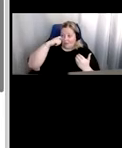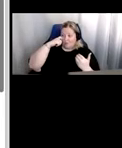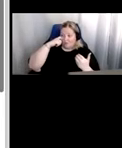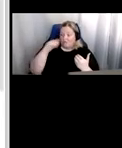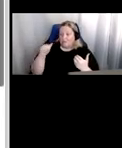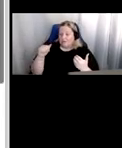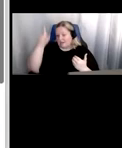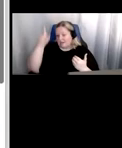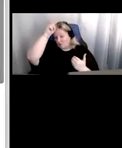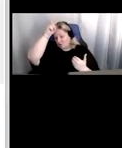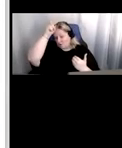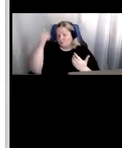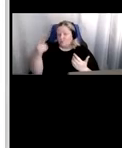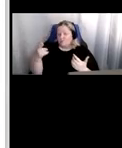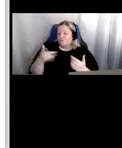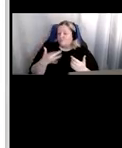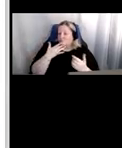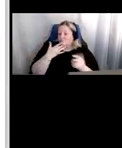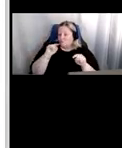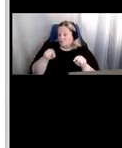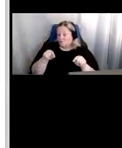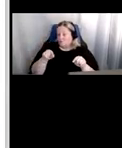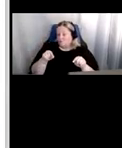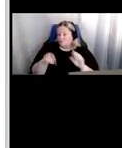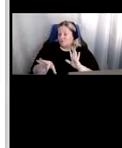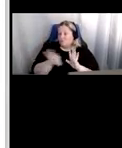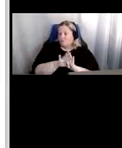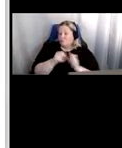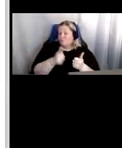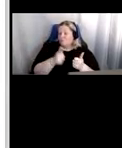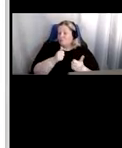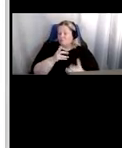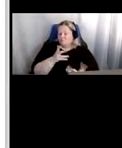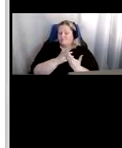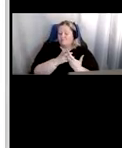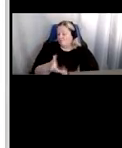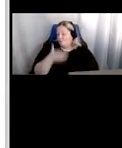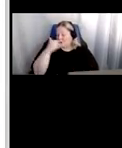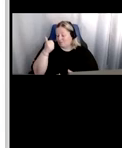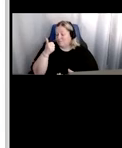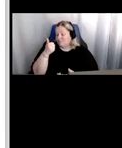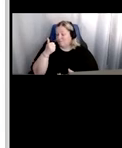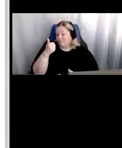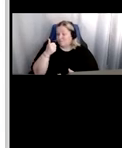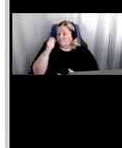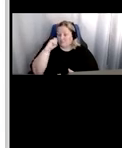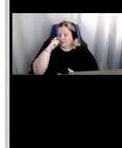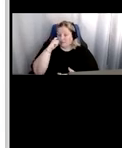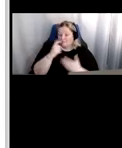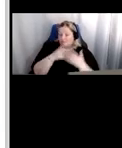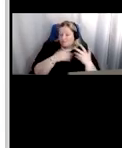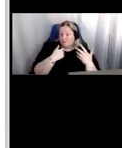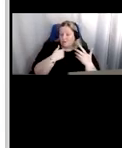Android version. So if you already have a preference between the 2, you can pick which one suits you best. In the Apple version, we